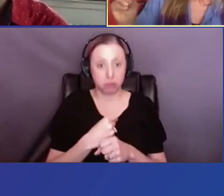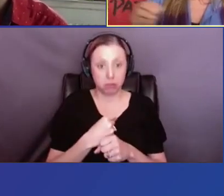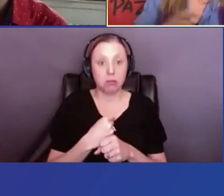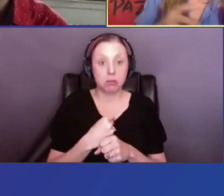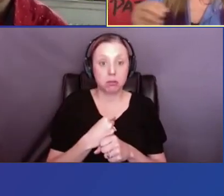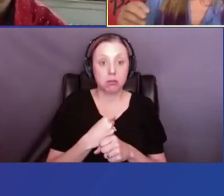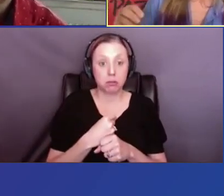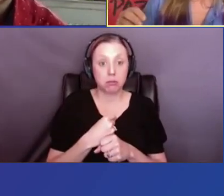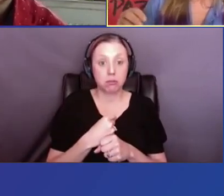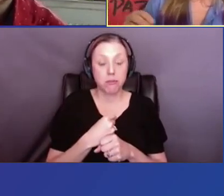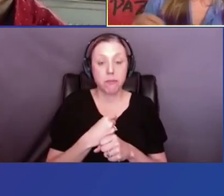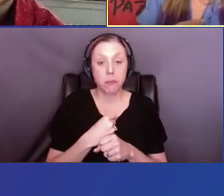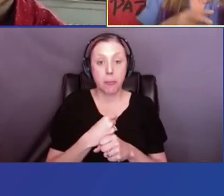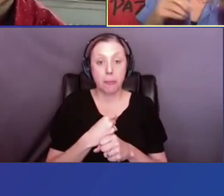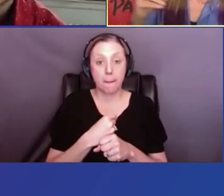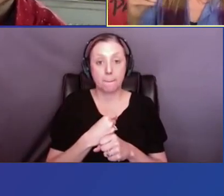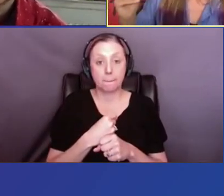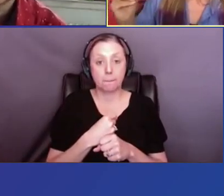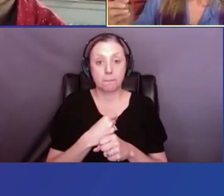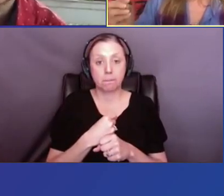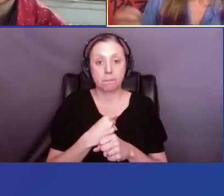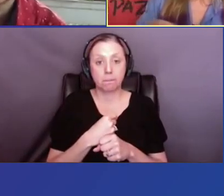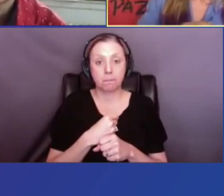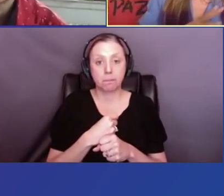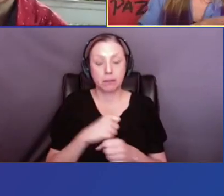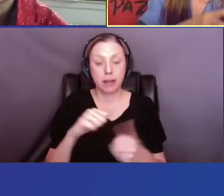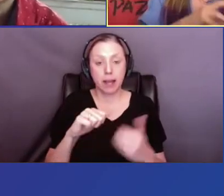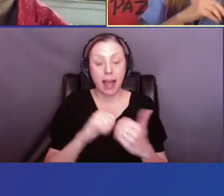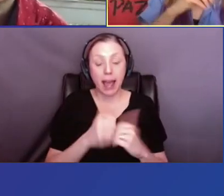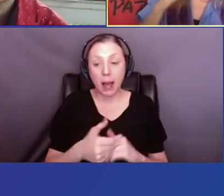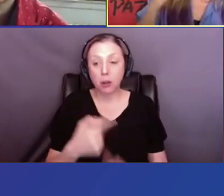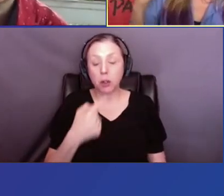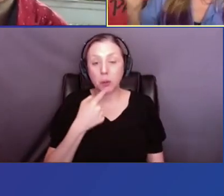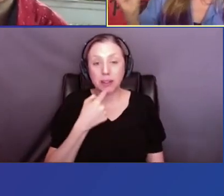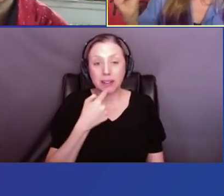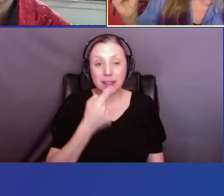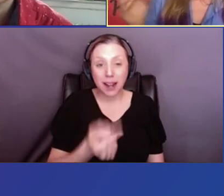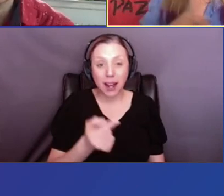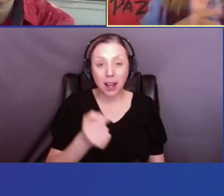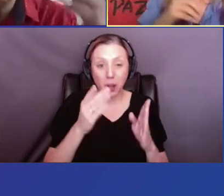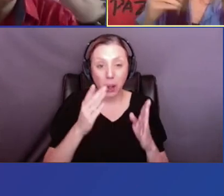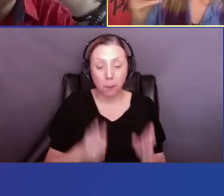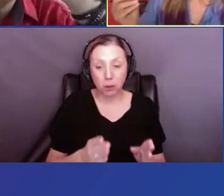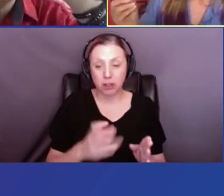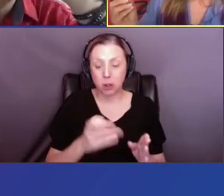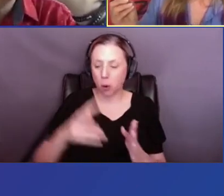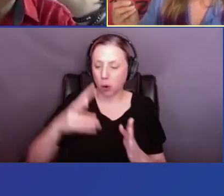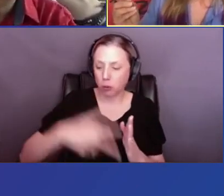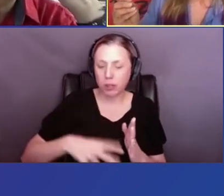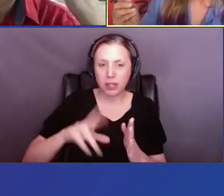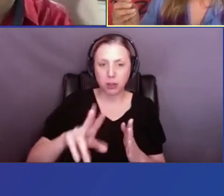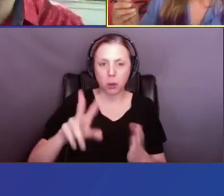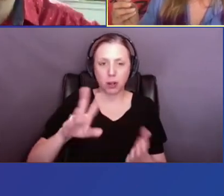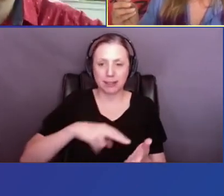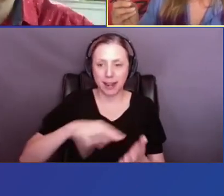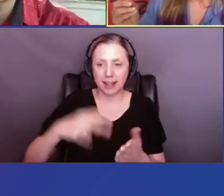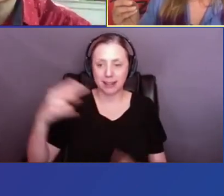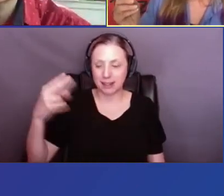you tell, or somebody could read your dance history and your archive?